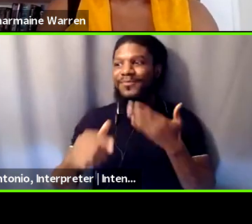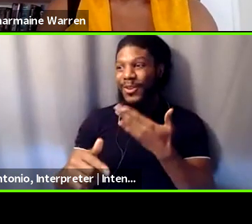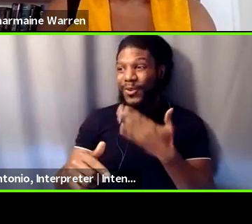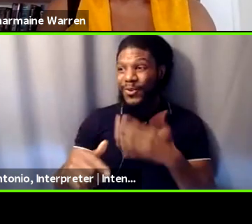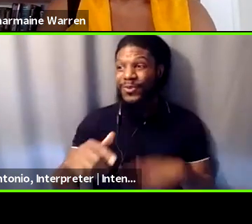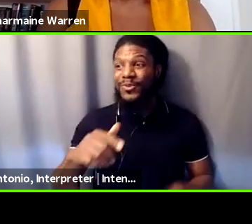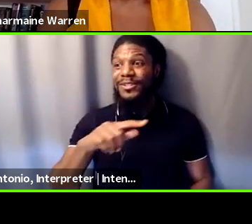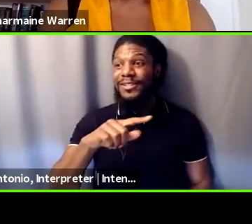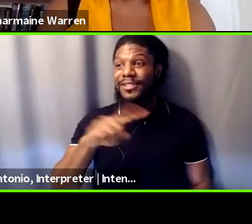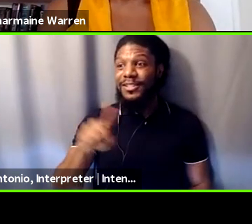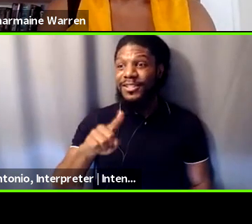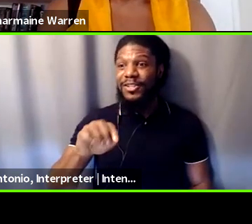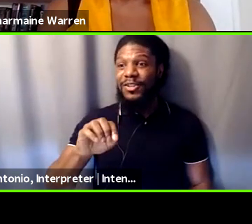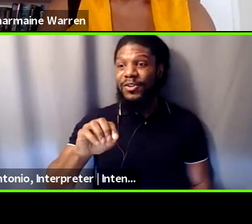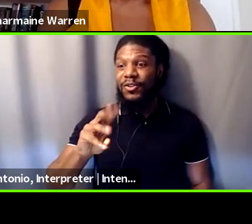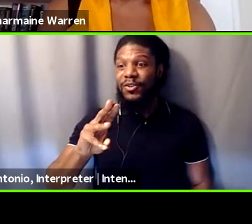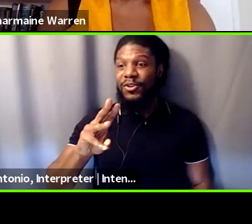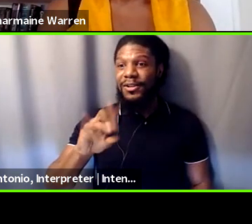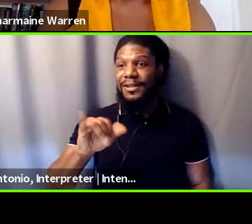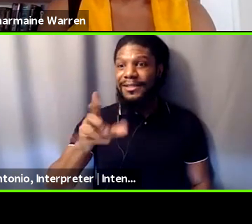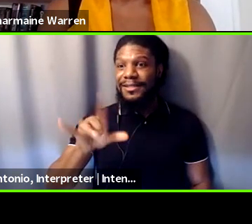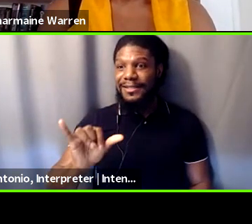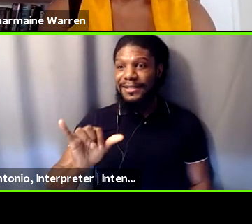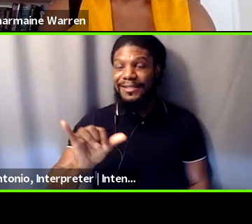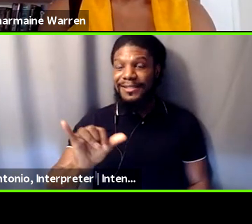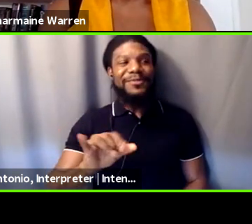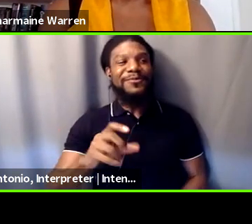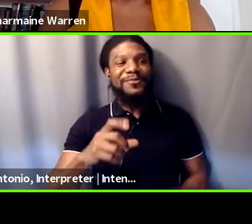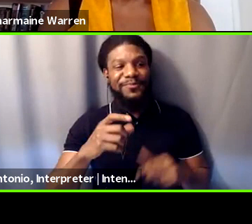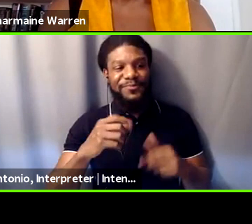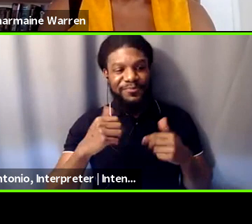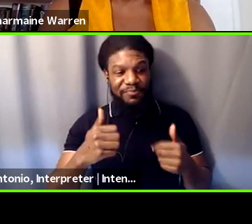Yeah, this is before, it's a bit,